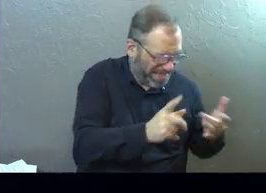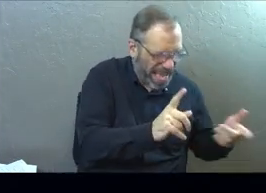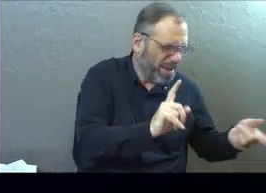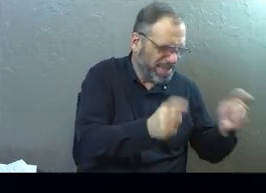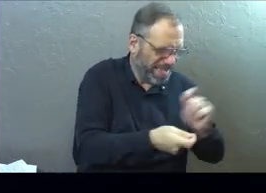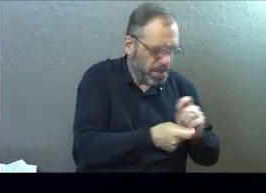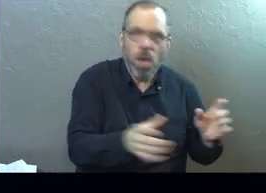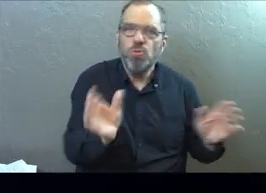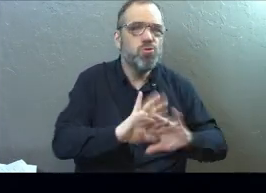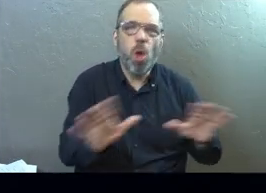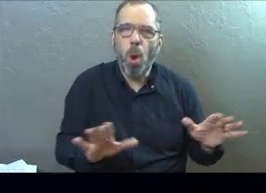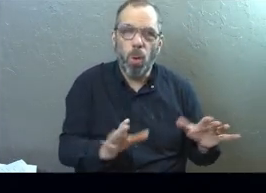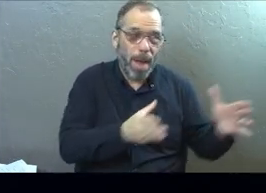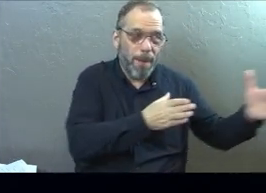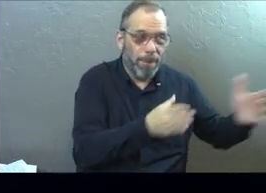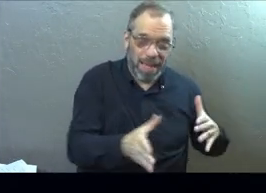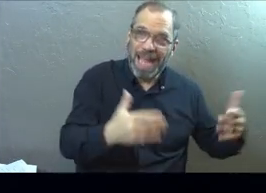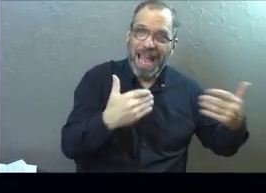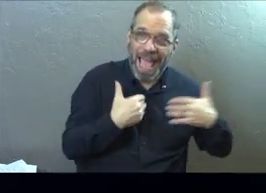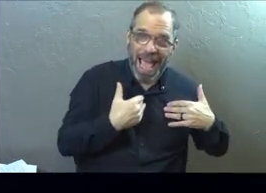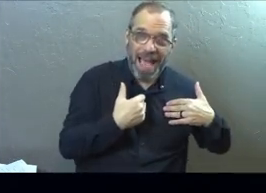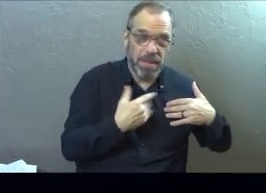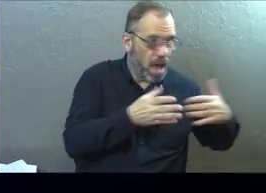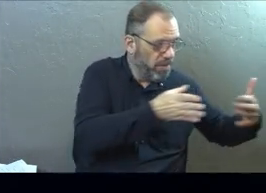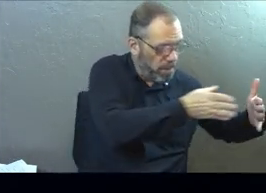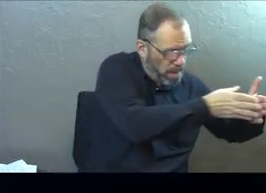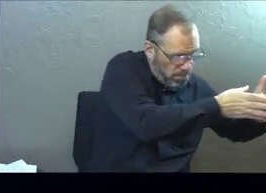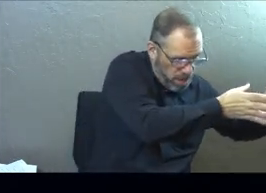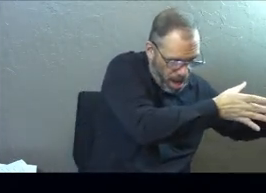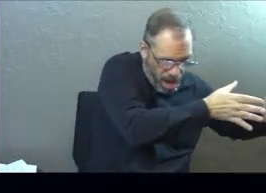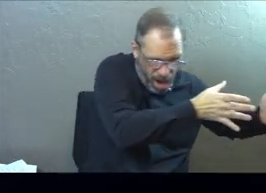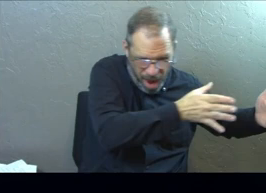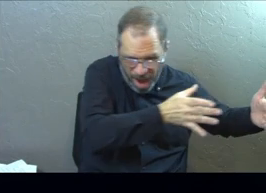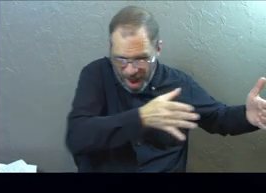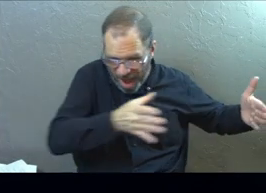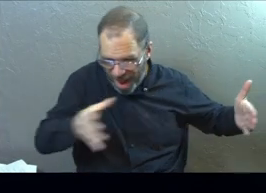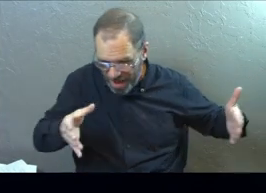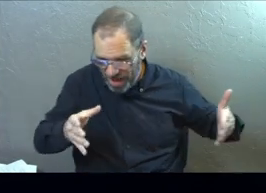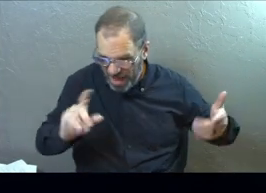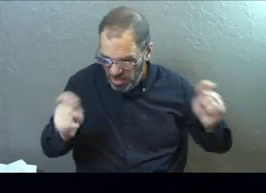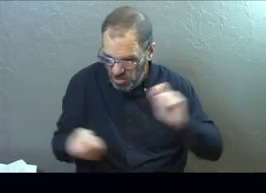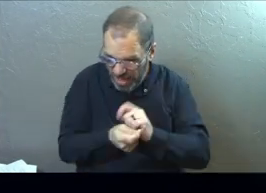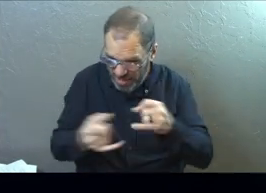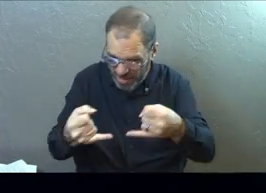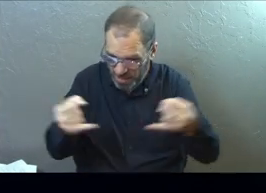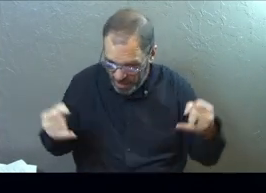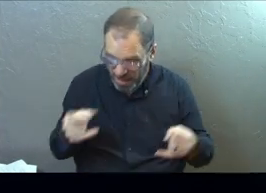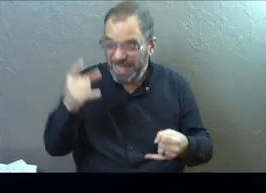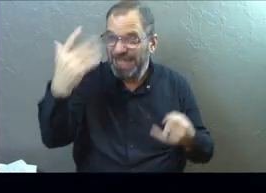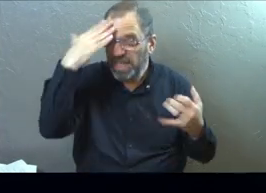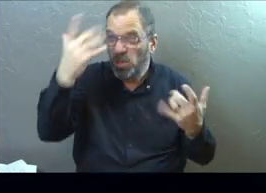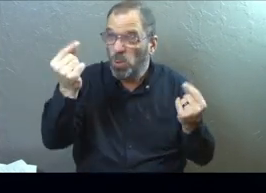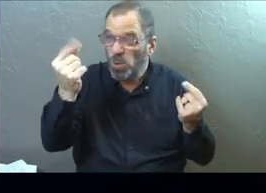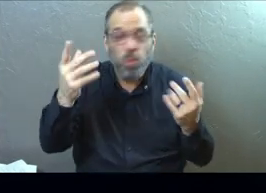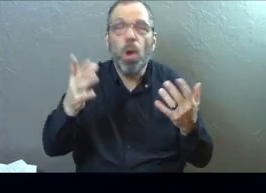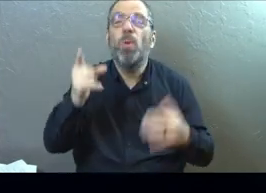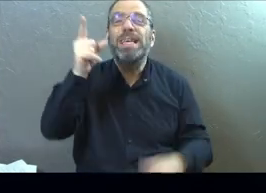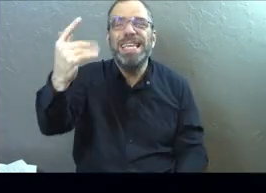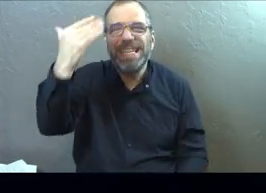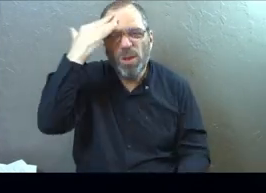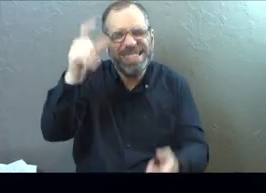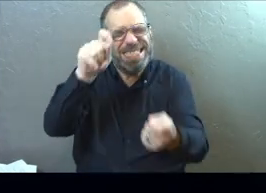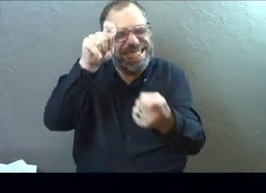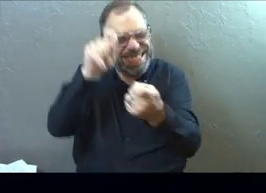up. Right? No, no, no. He's got a plan all the way through. So the breaking of barriers does not mean we have a God who doesn't know what he's doing. It means we have a God who knows